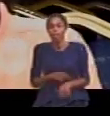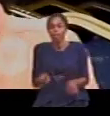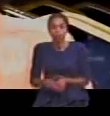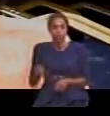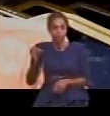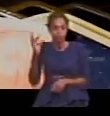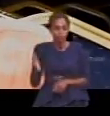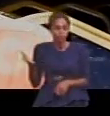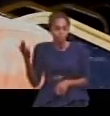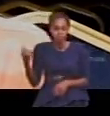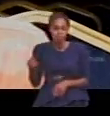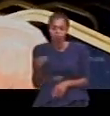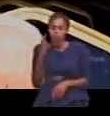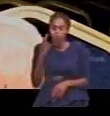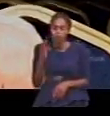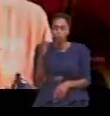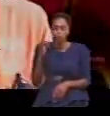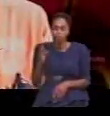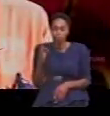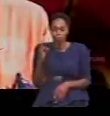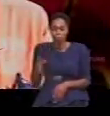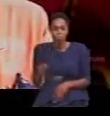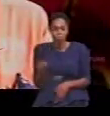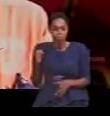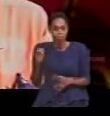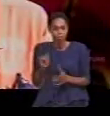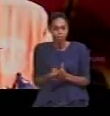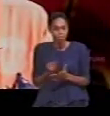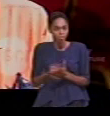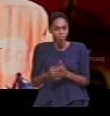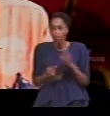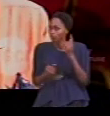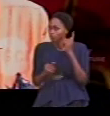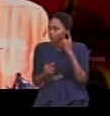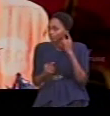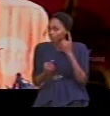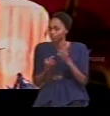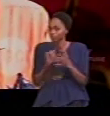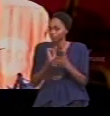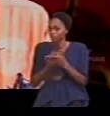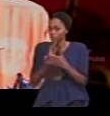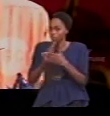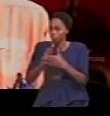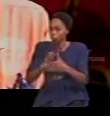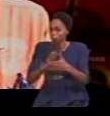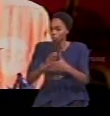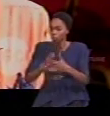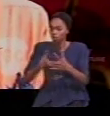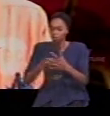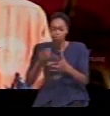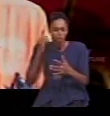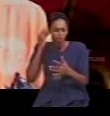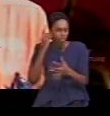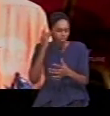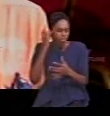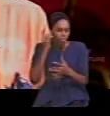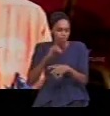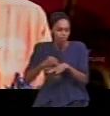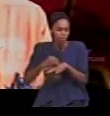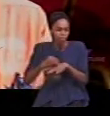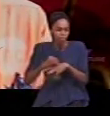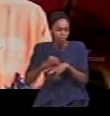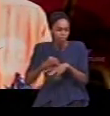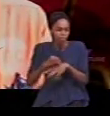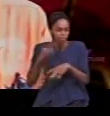he had been passing through a lot began to scratch him. And as he put his hands into